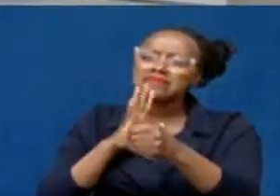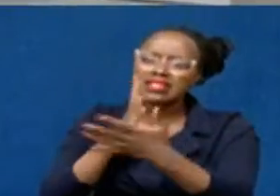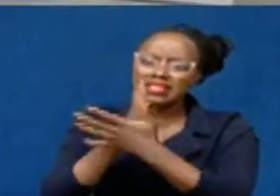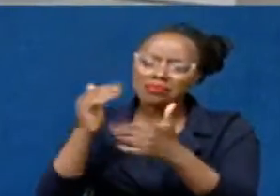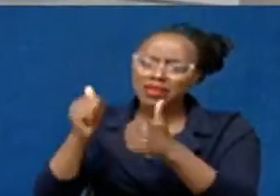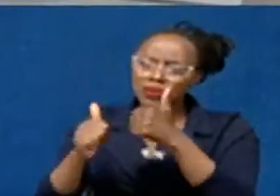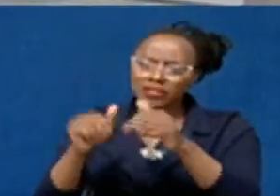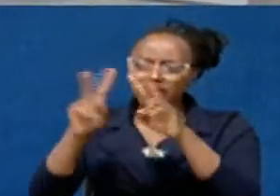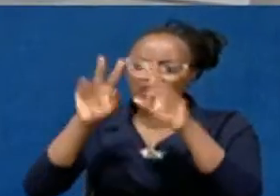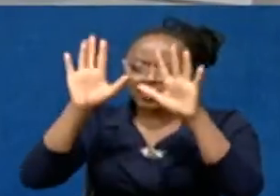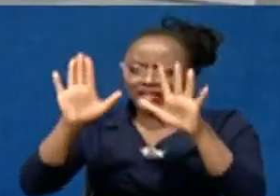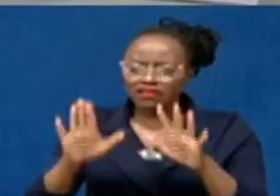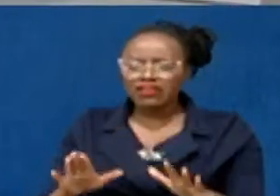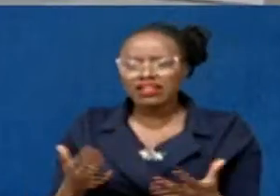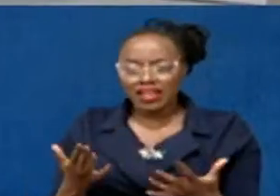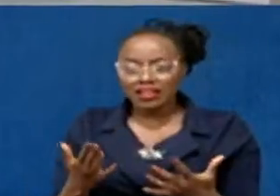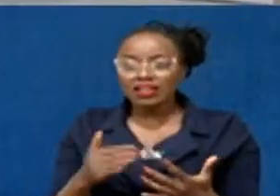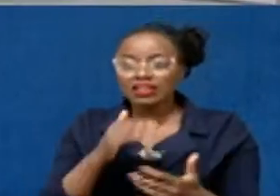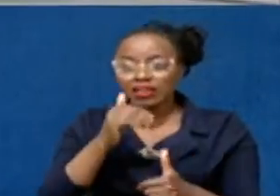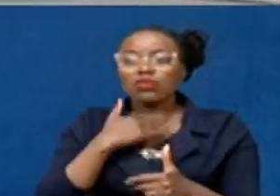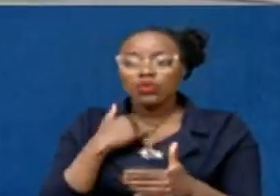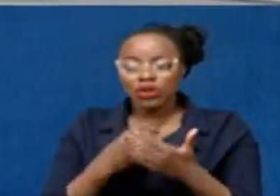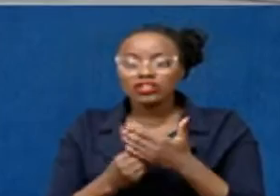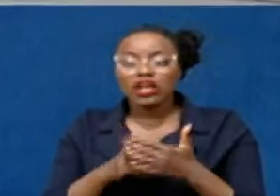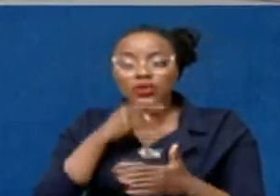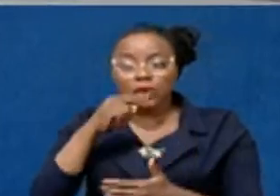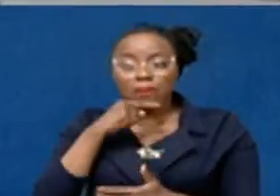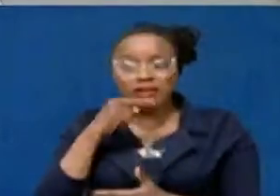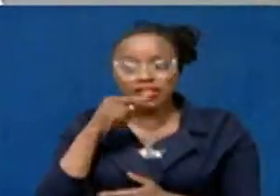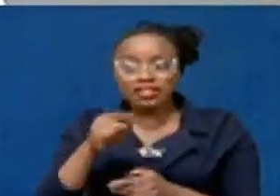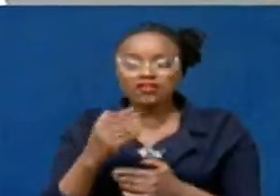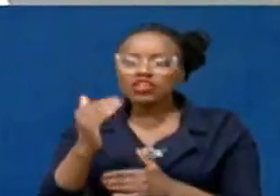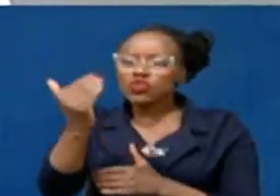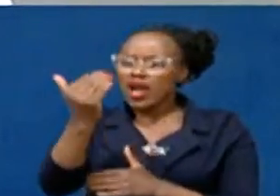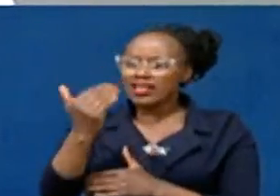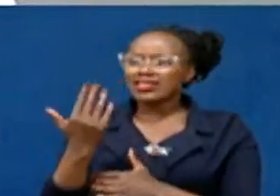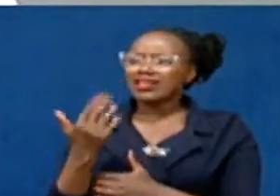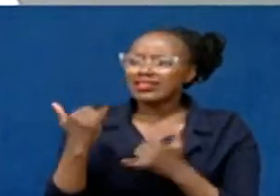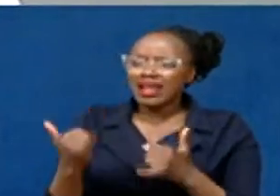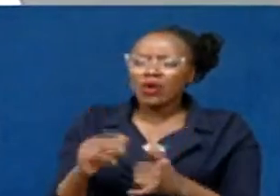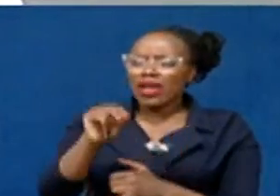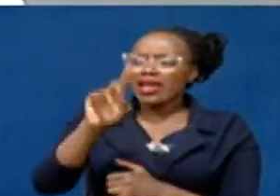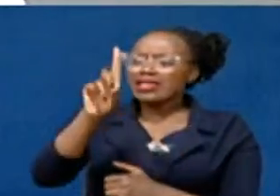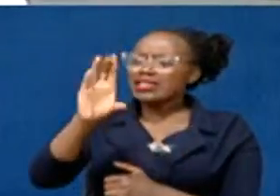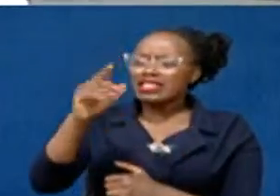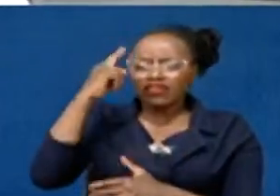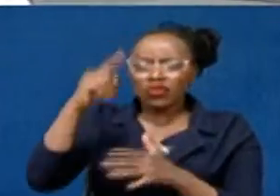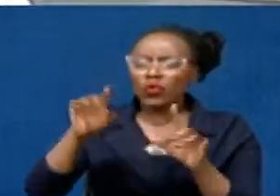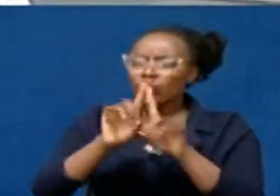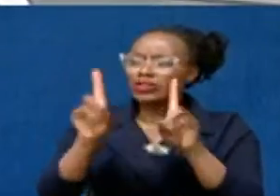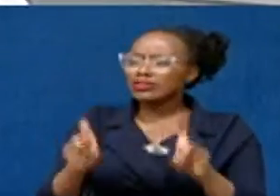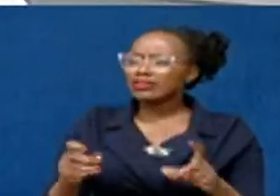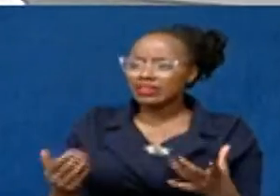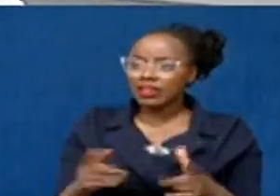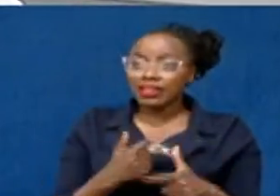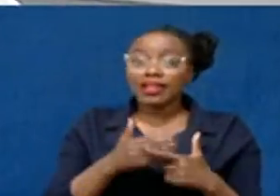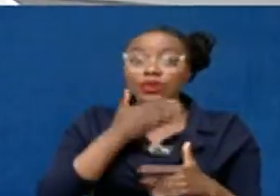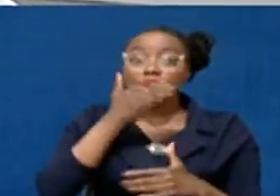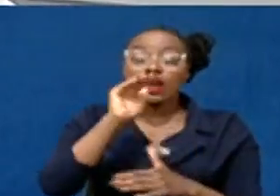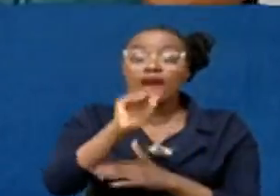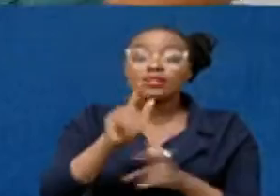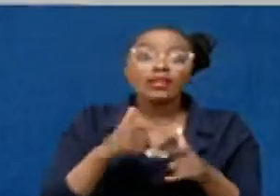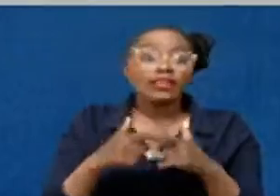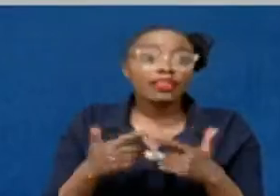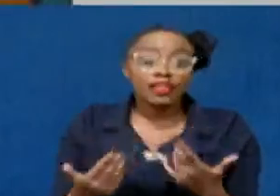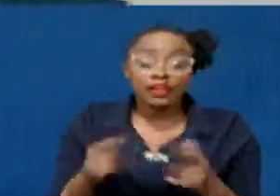something, overshadowing, that I'd like to mention. And you ask, so what are the NDCs for? And then you ask, so